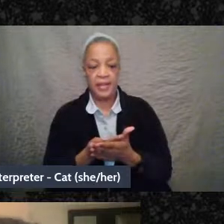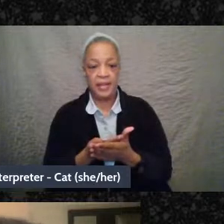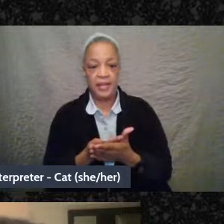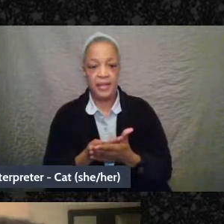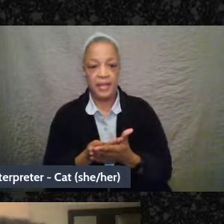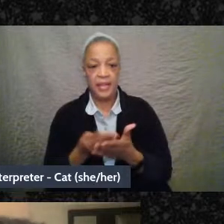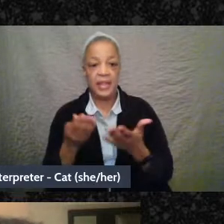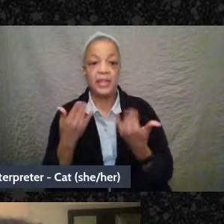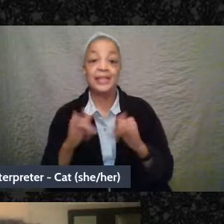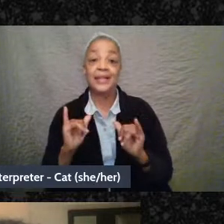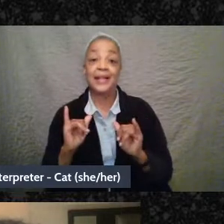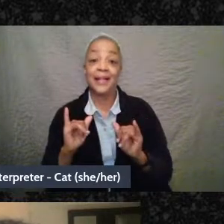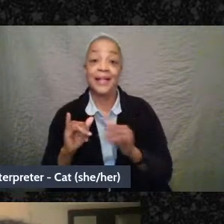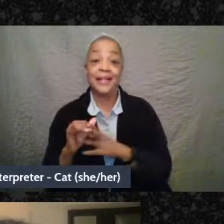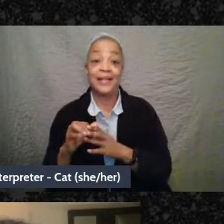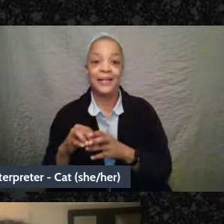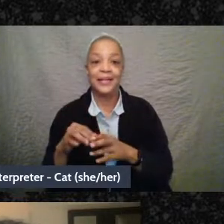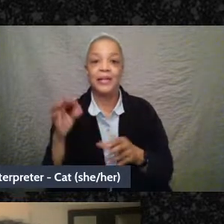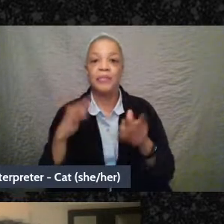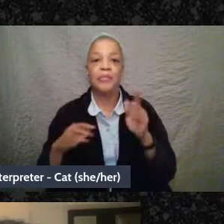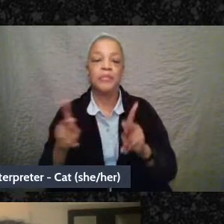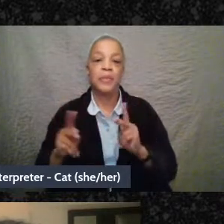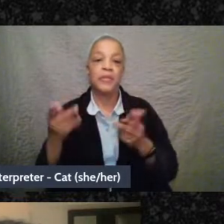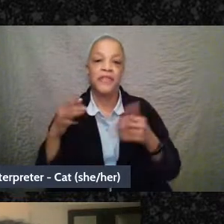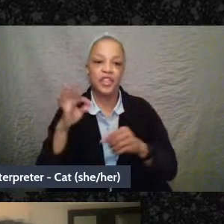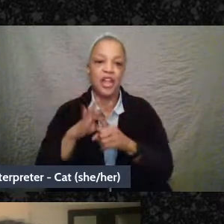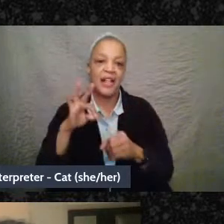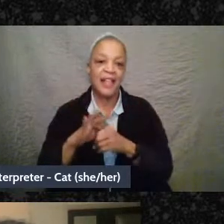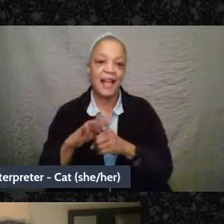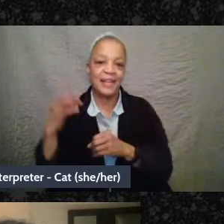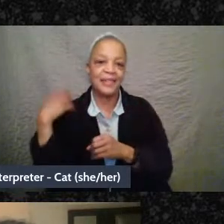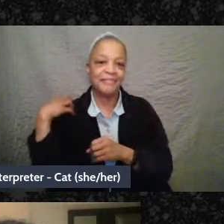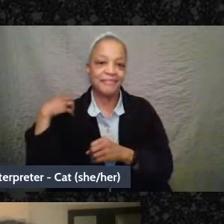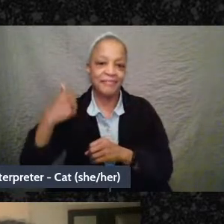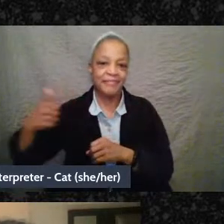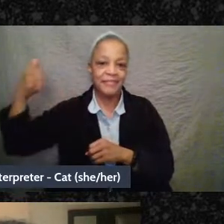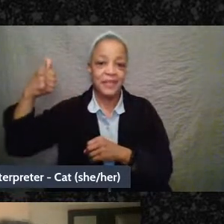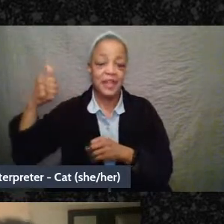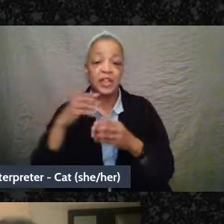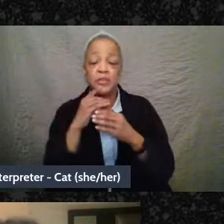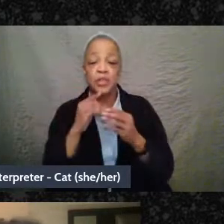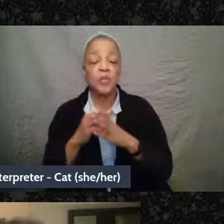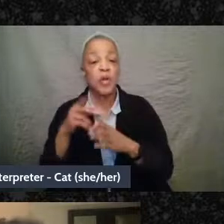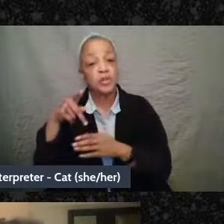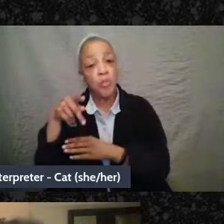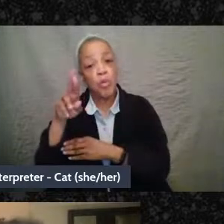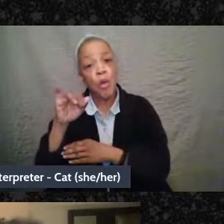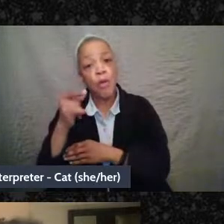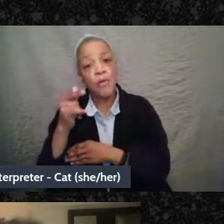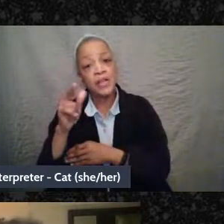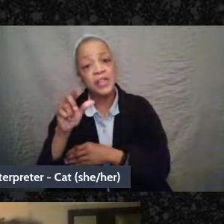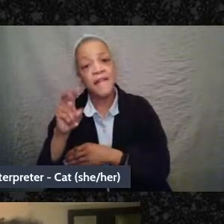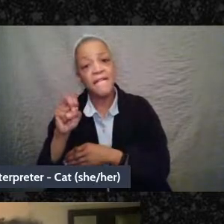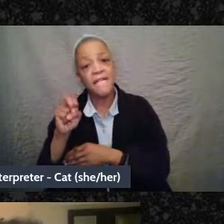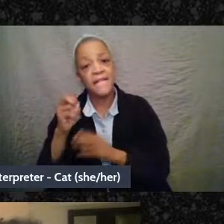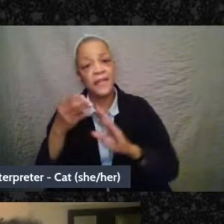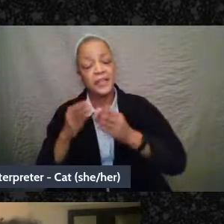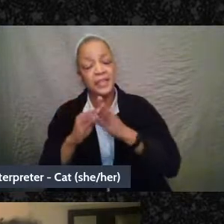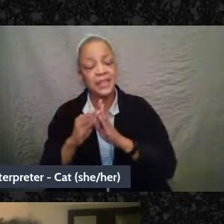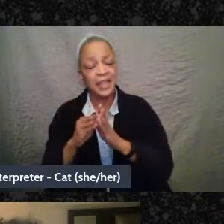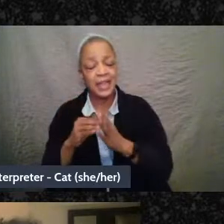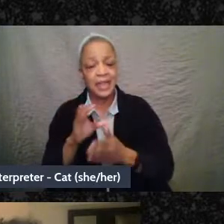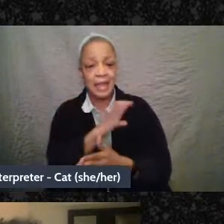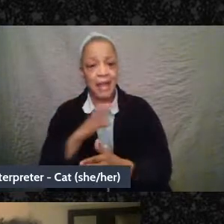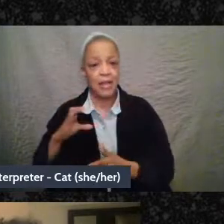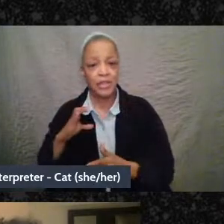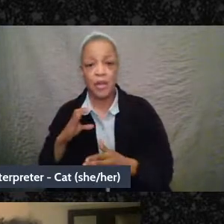elected officials, who's supposed to be the most progressive city council that was ever elected, I think was supposed to have the most Black